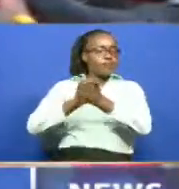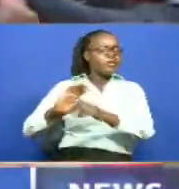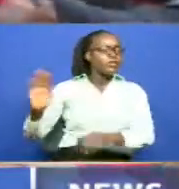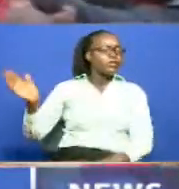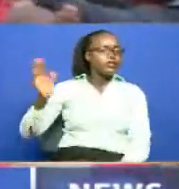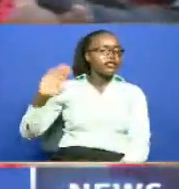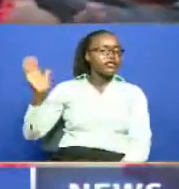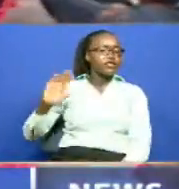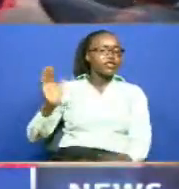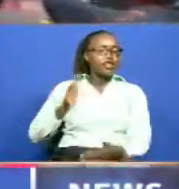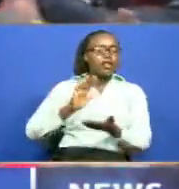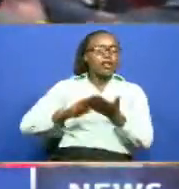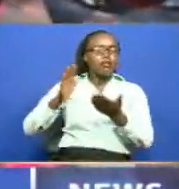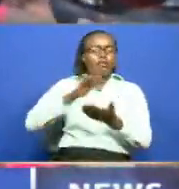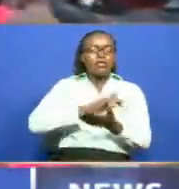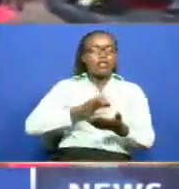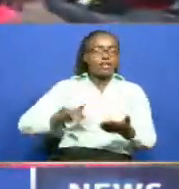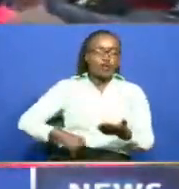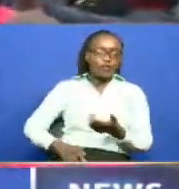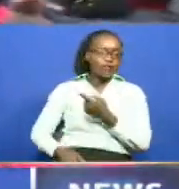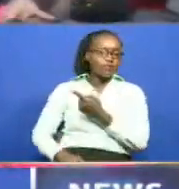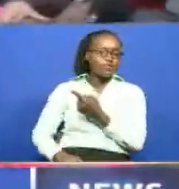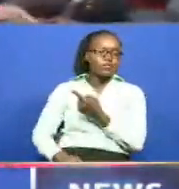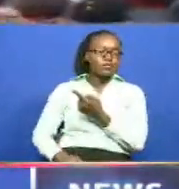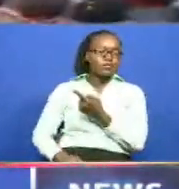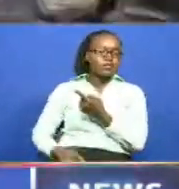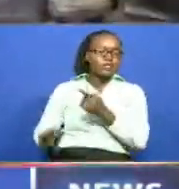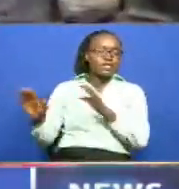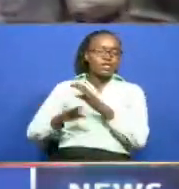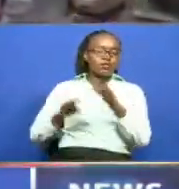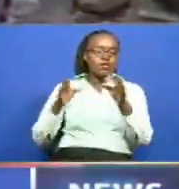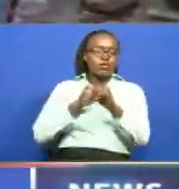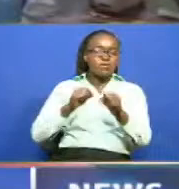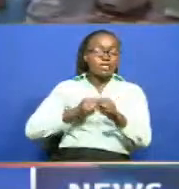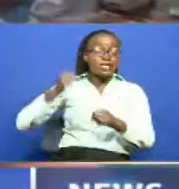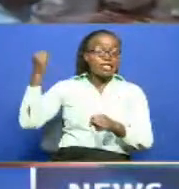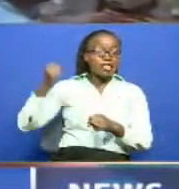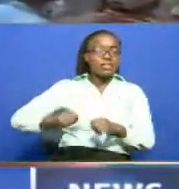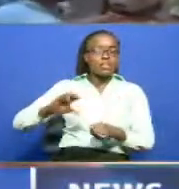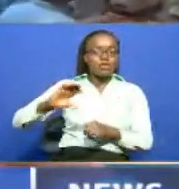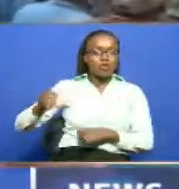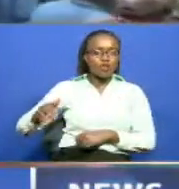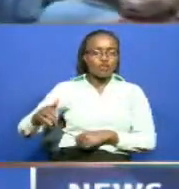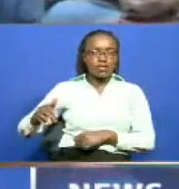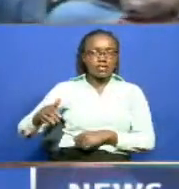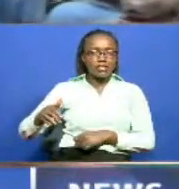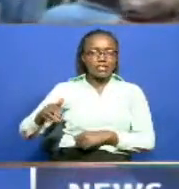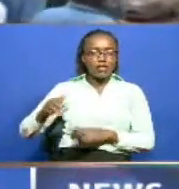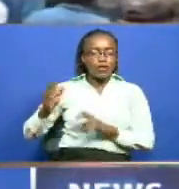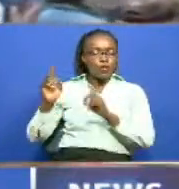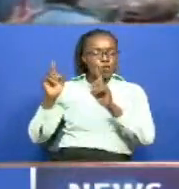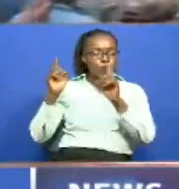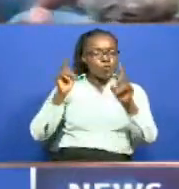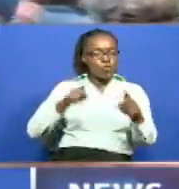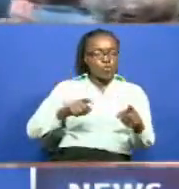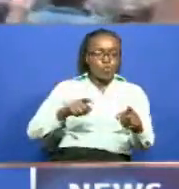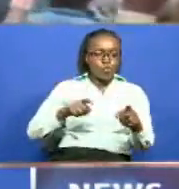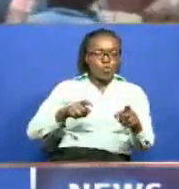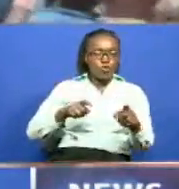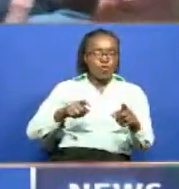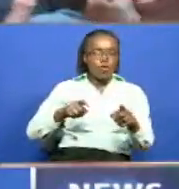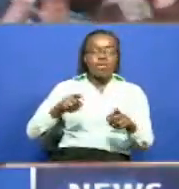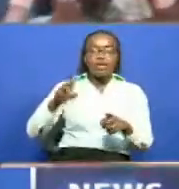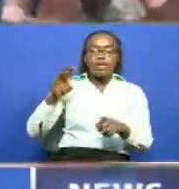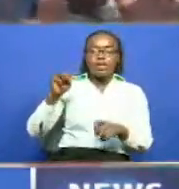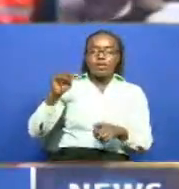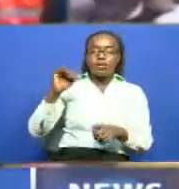Bwana Yesu asifiwe. The Deputy President William Ruto was in Kajiado County to attend the Olngesher Lol